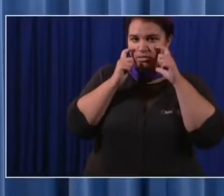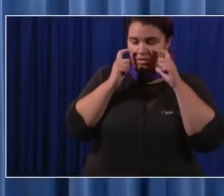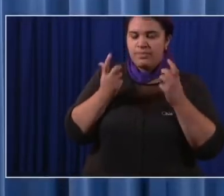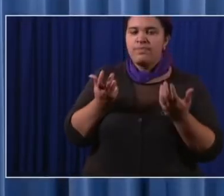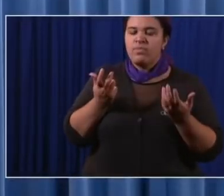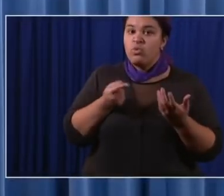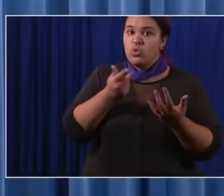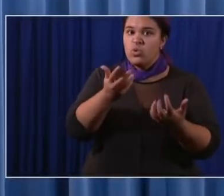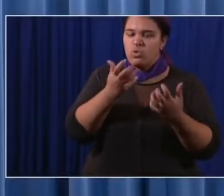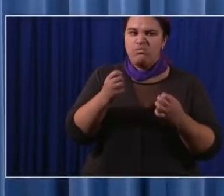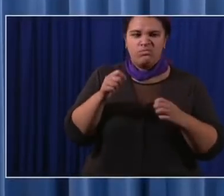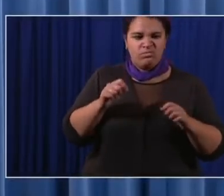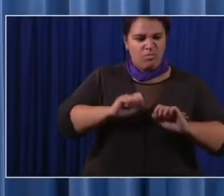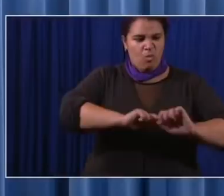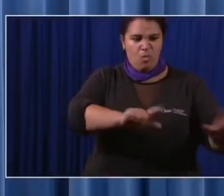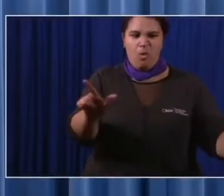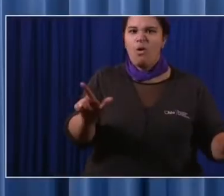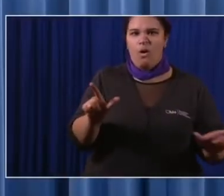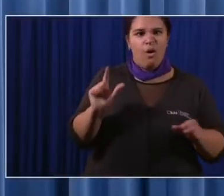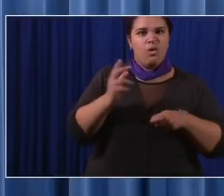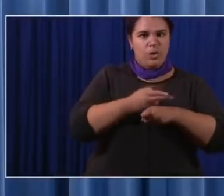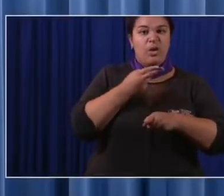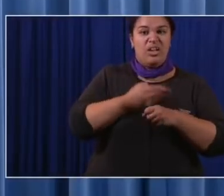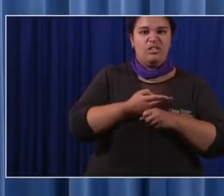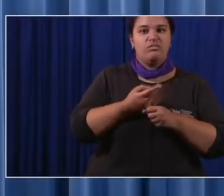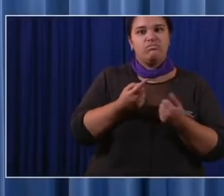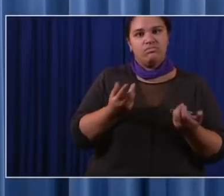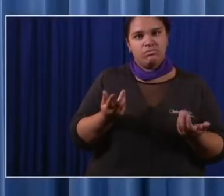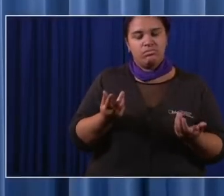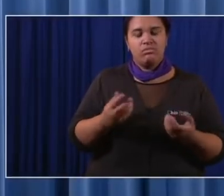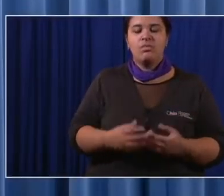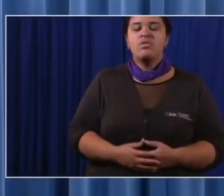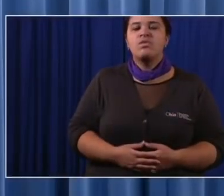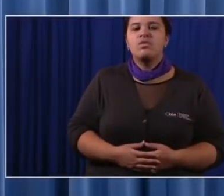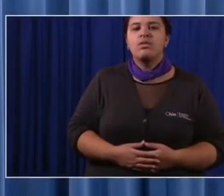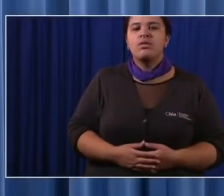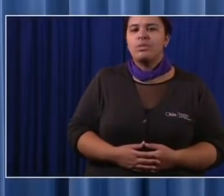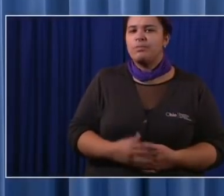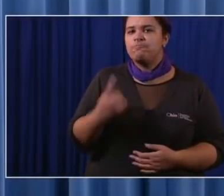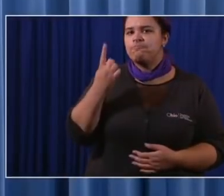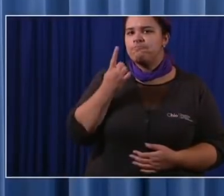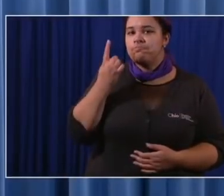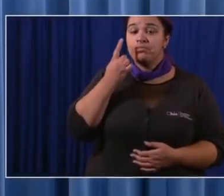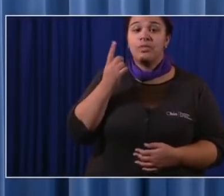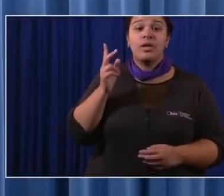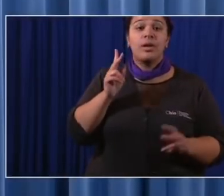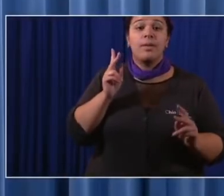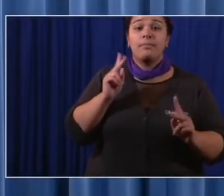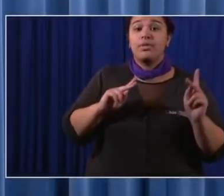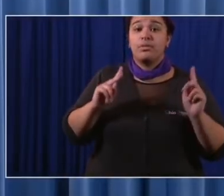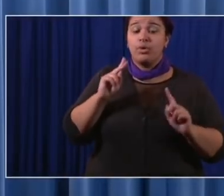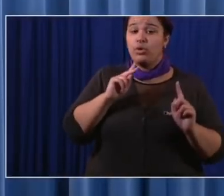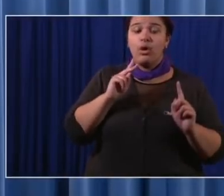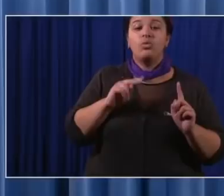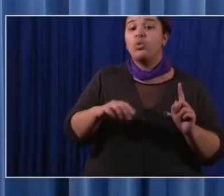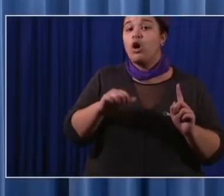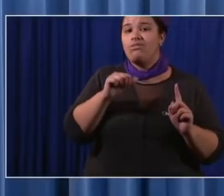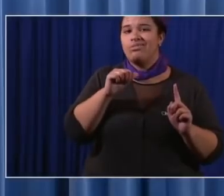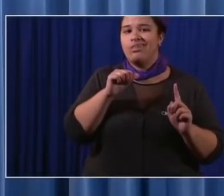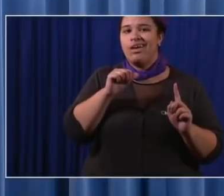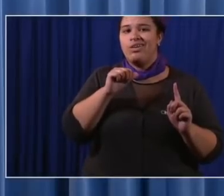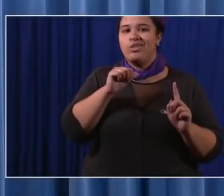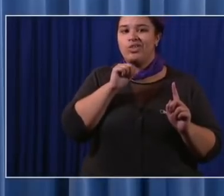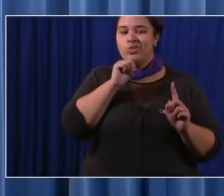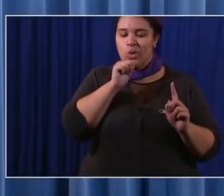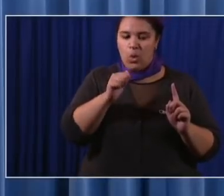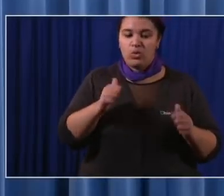mask whenever possible. But does this face mask order apply to non-residents of these counties who are either passing through, stopping at a